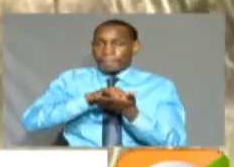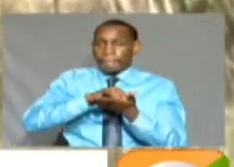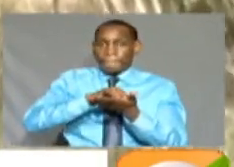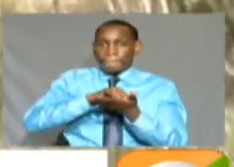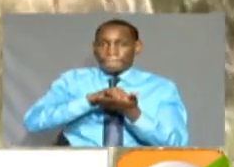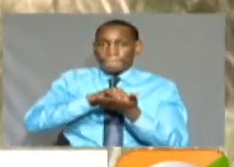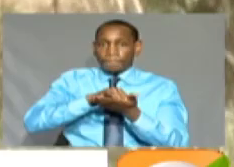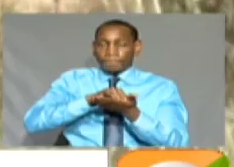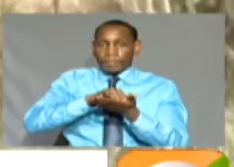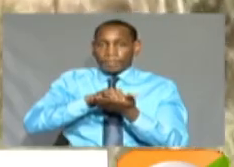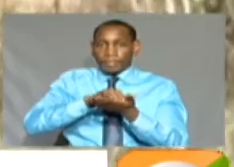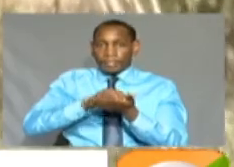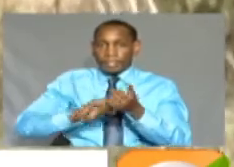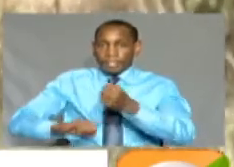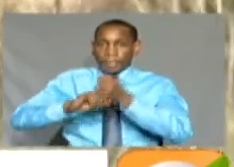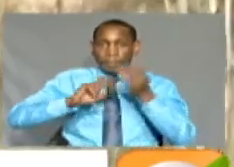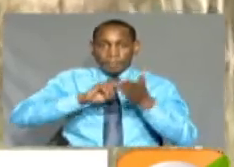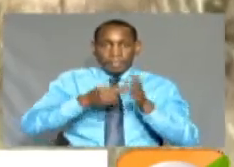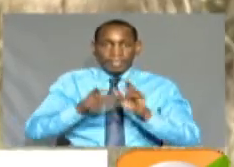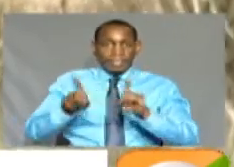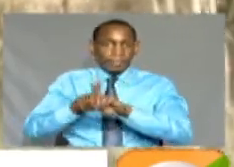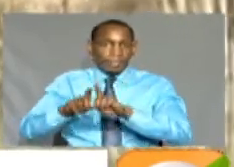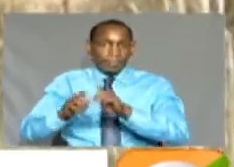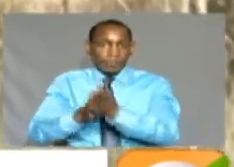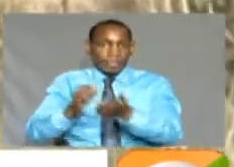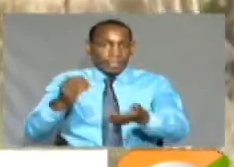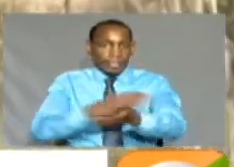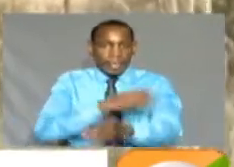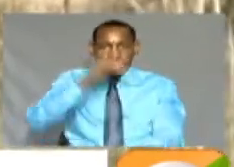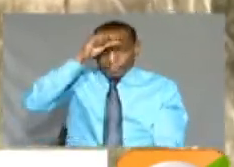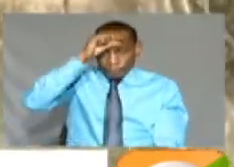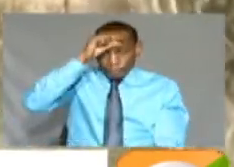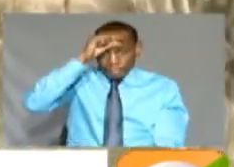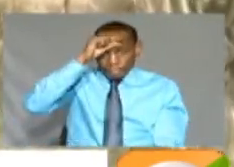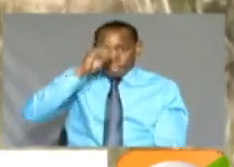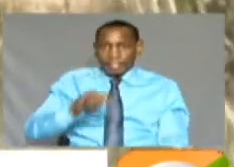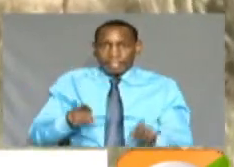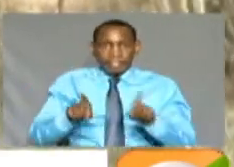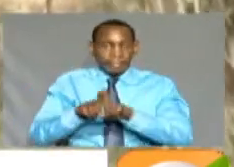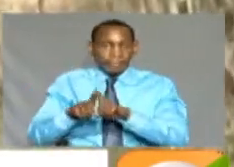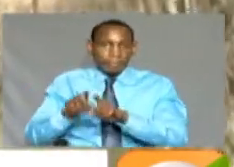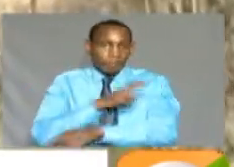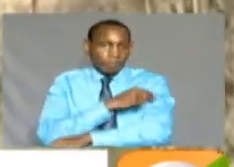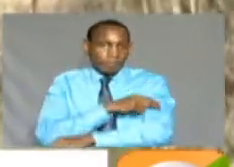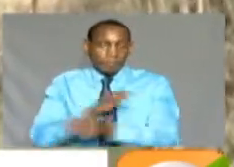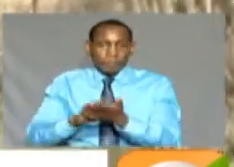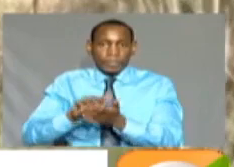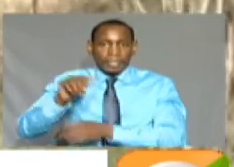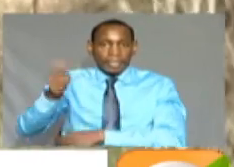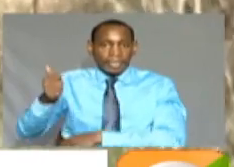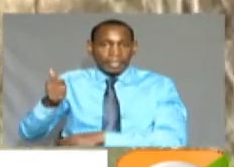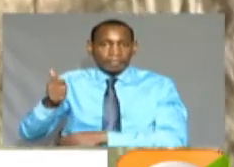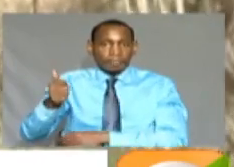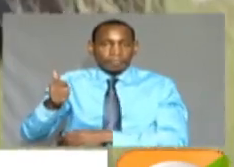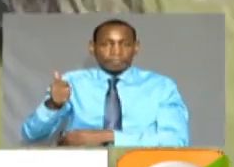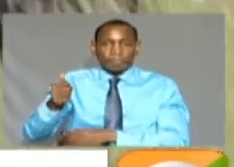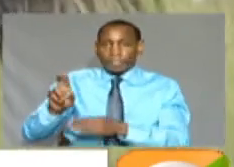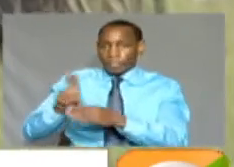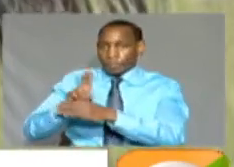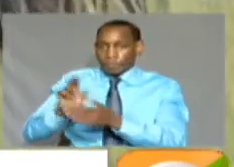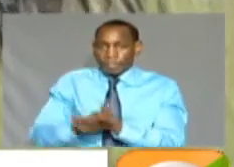the project as the Ghanaian government did and be willing to integrate it with their hospitals and the other systems that they